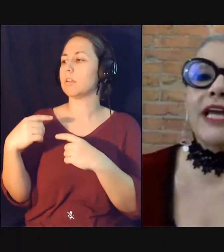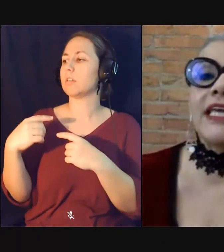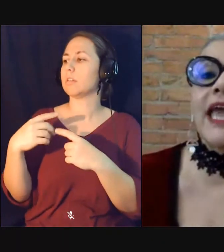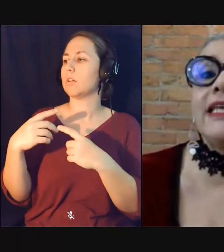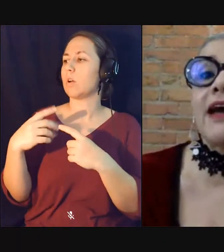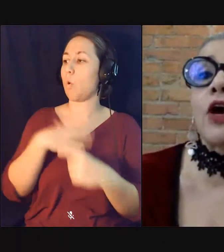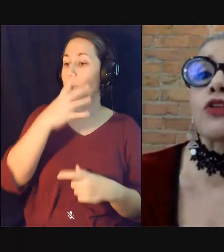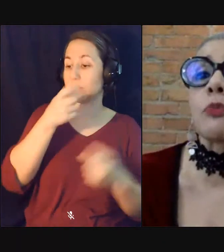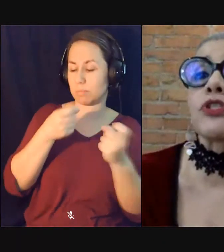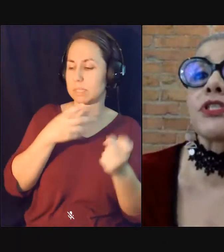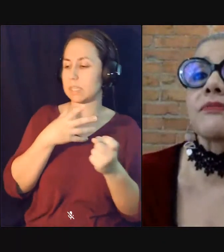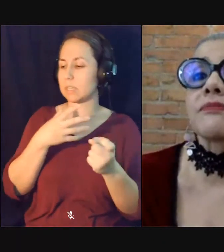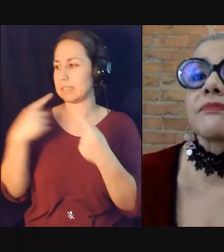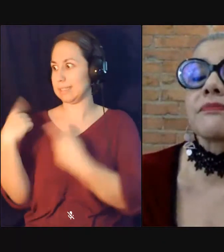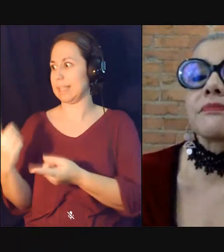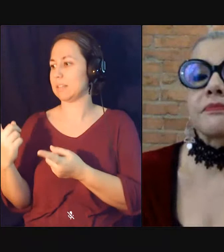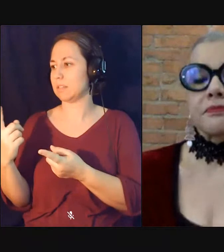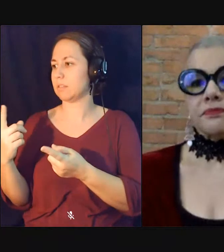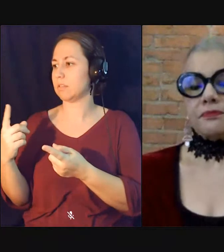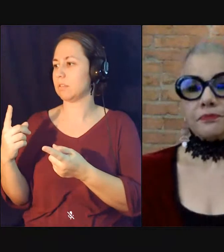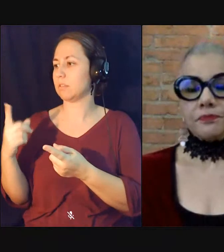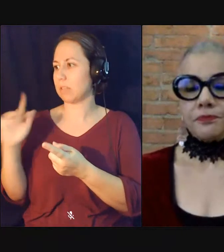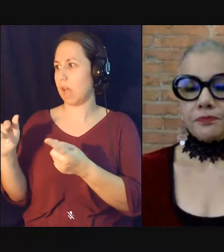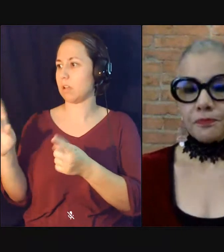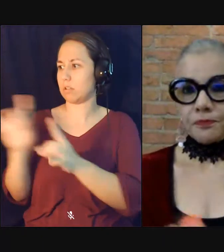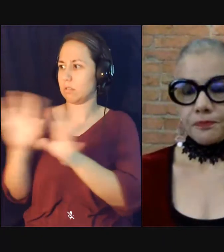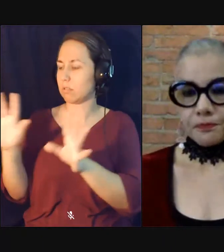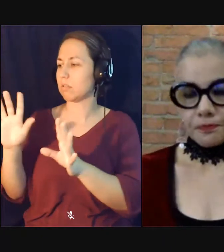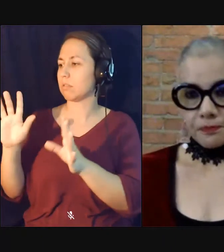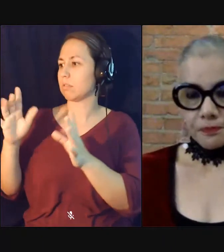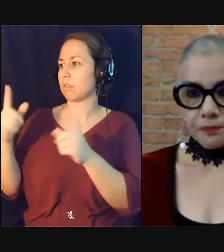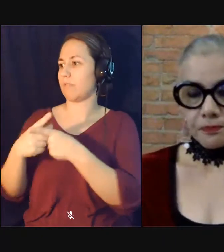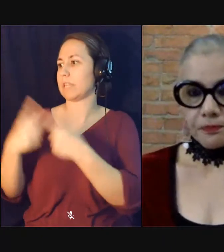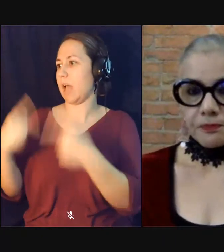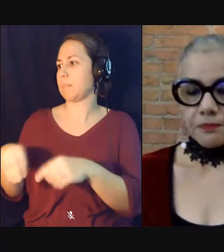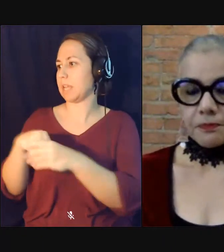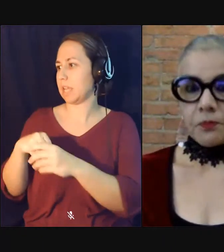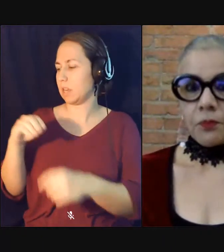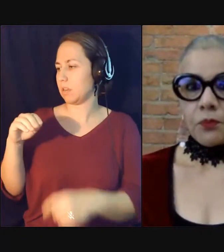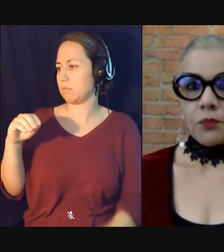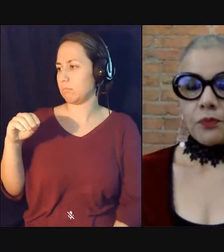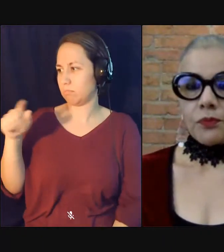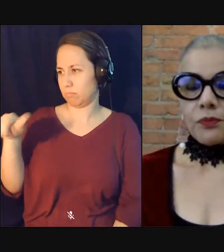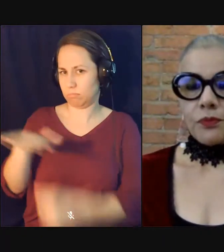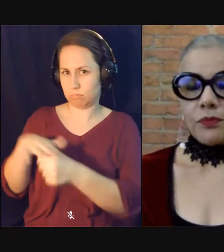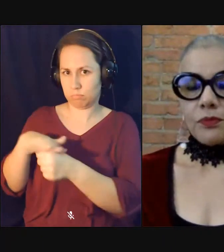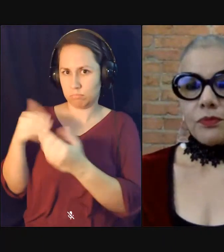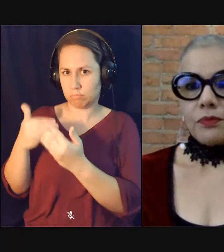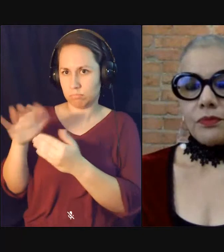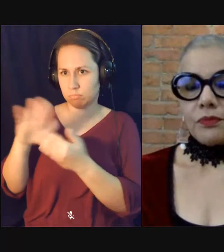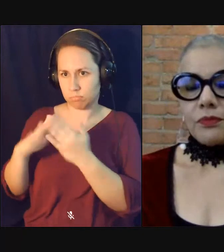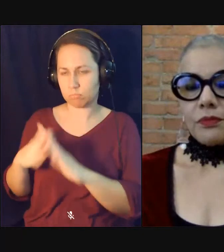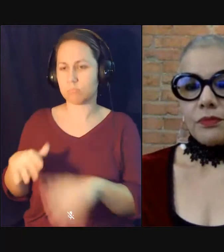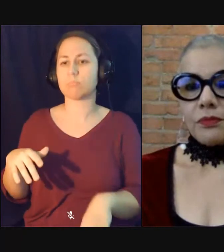you tracking any other hotspots? Yeah, so I spent a year living in Ukraine after college